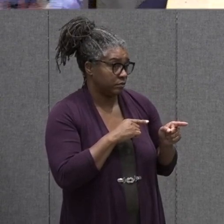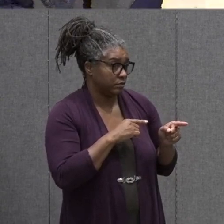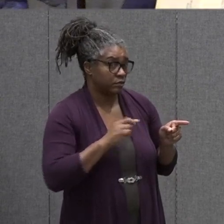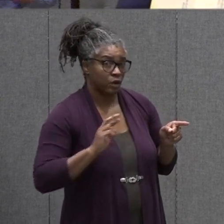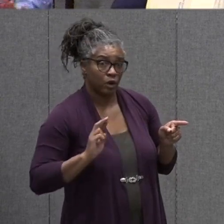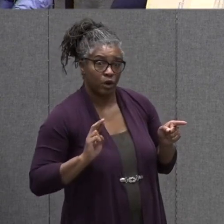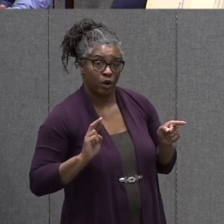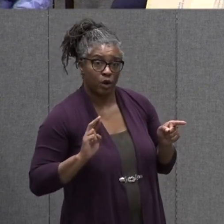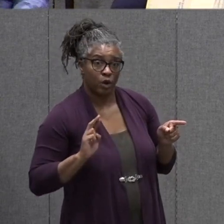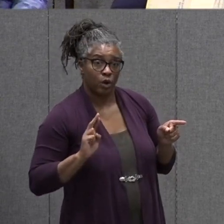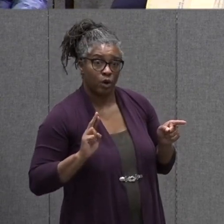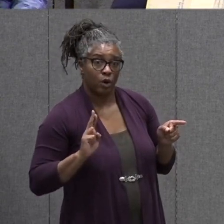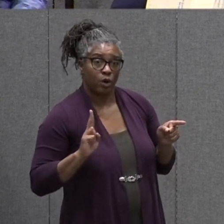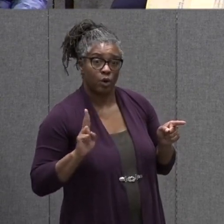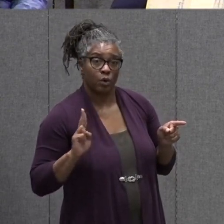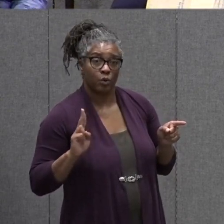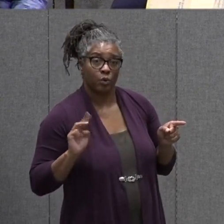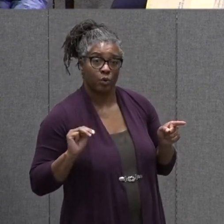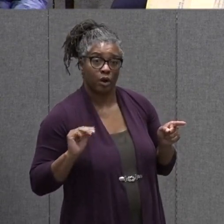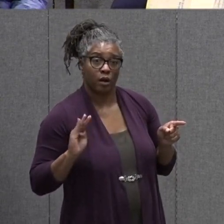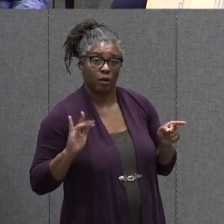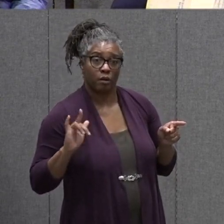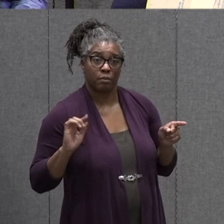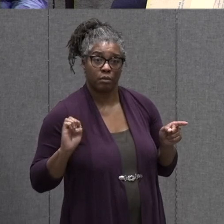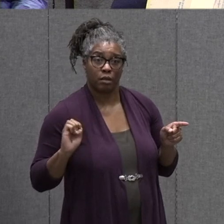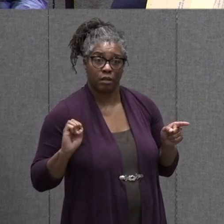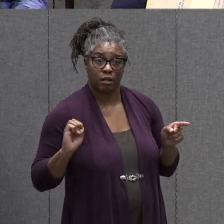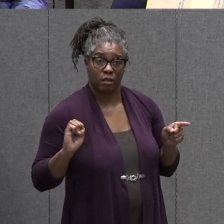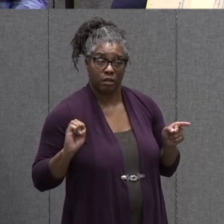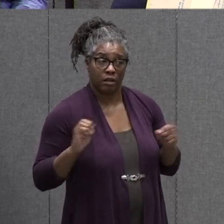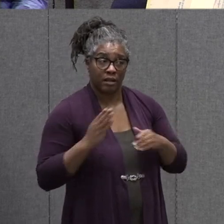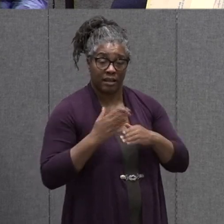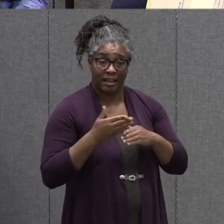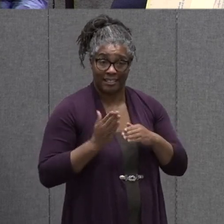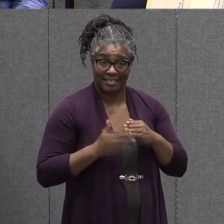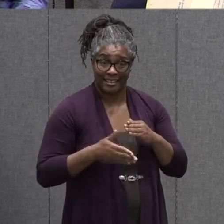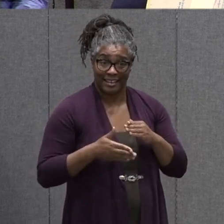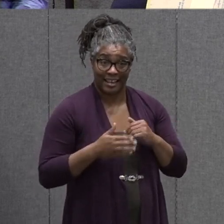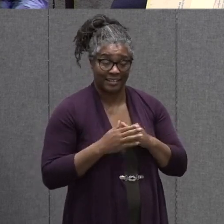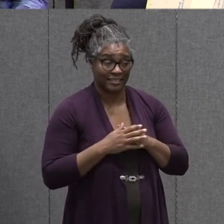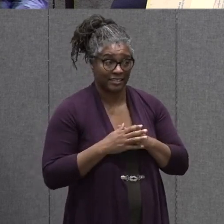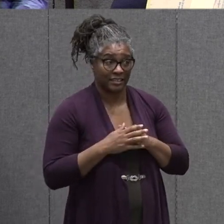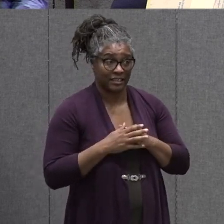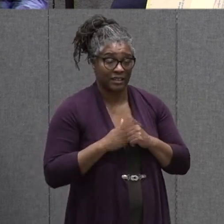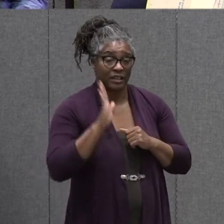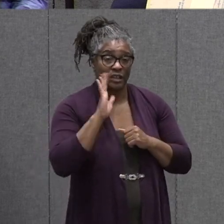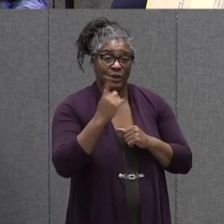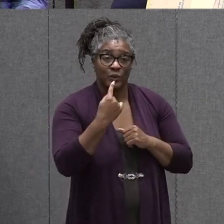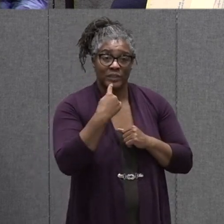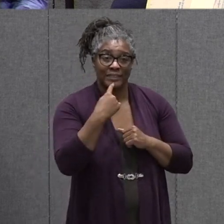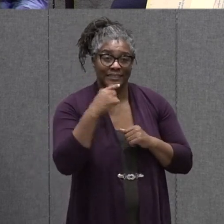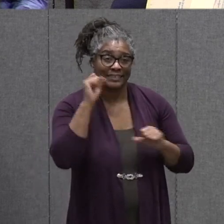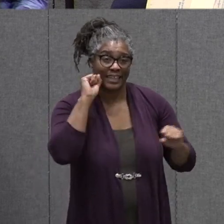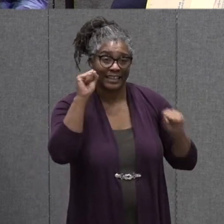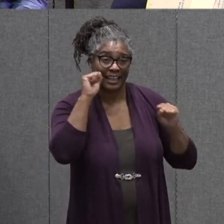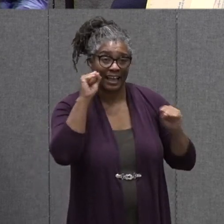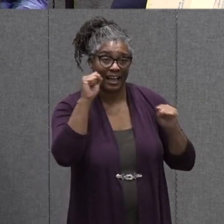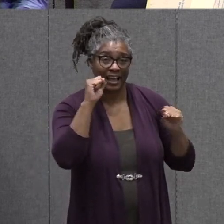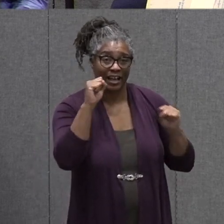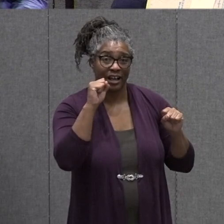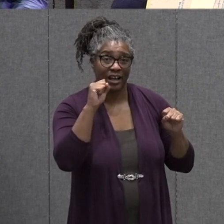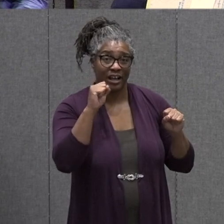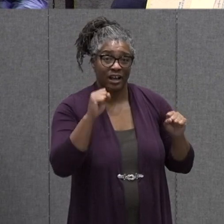And then at the end of rumbling, we're going to go with a loud voice, use our dynamics like this.